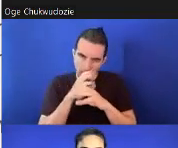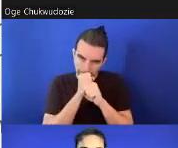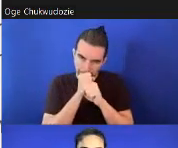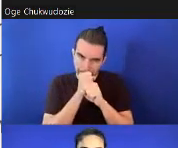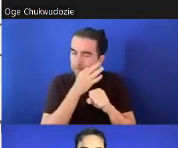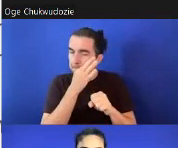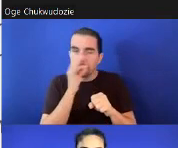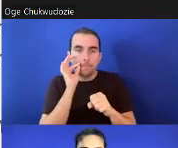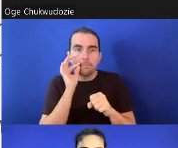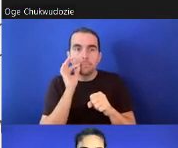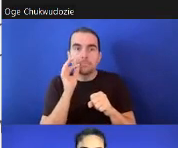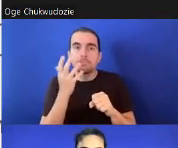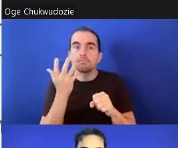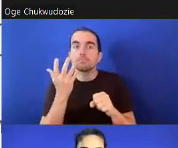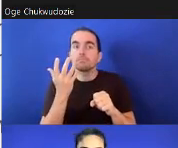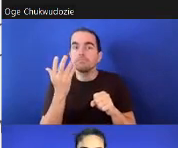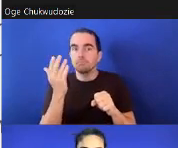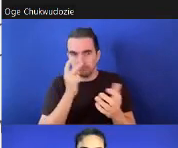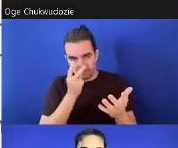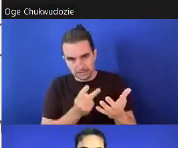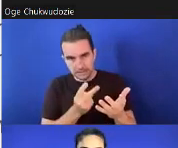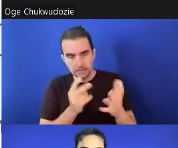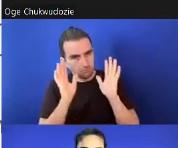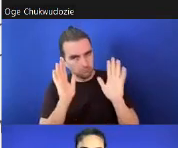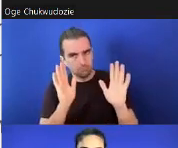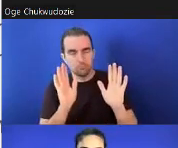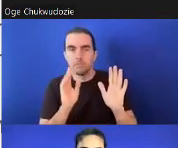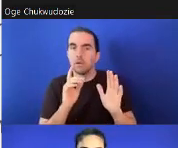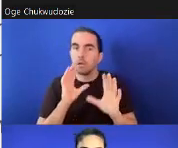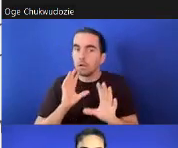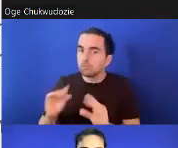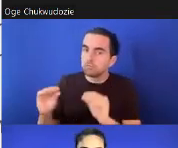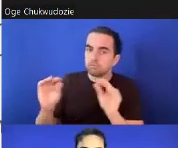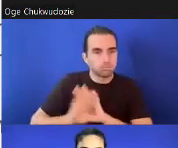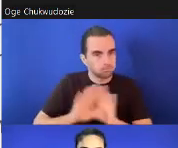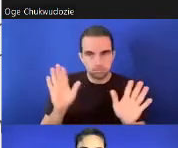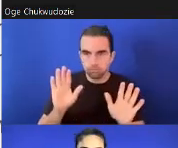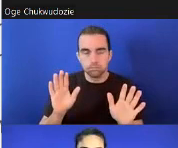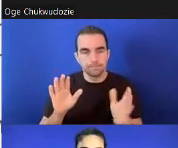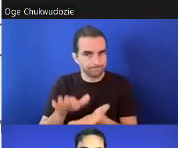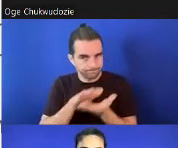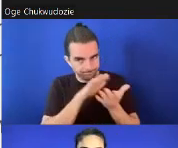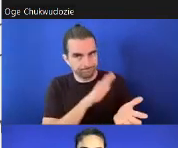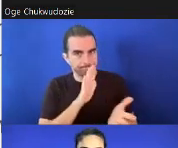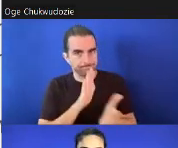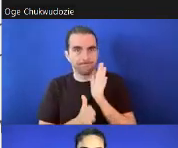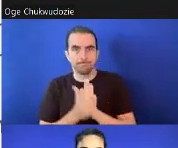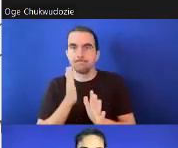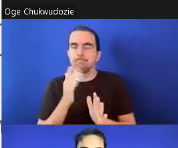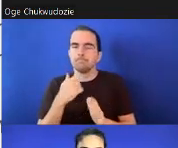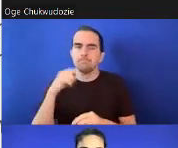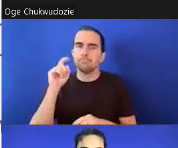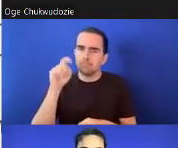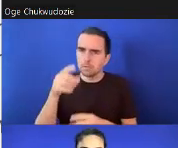confidentiality doesn't mean I will not tell anybody. However, feedback or complaints will be treated